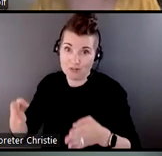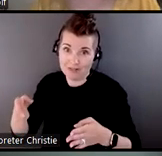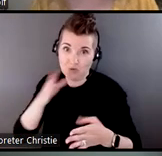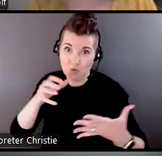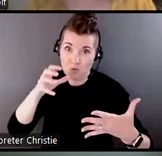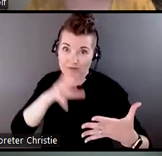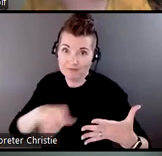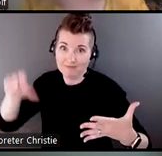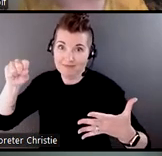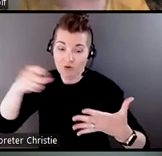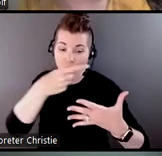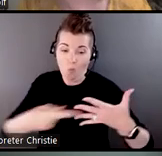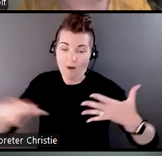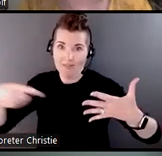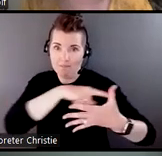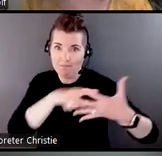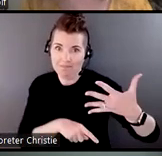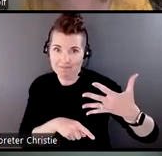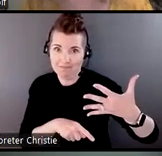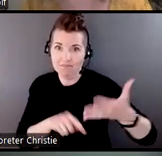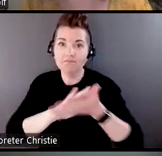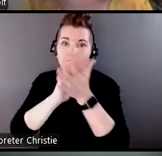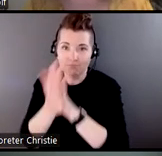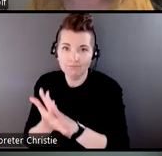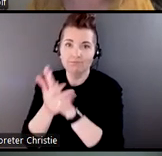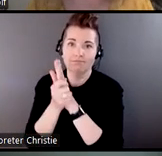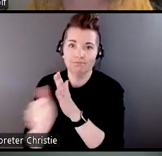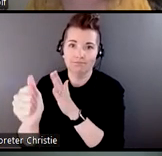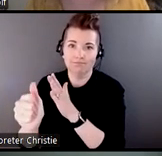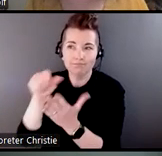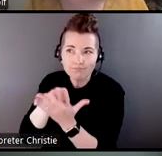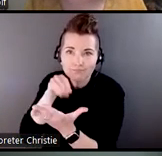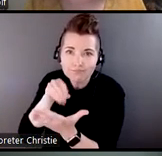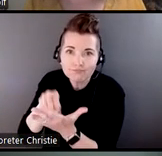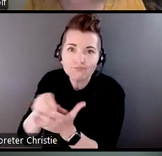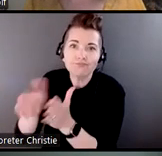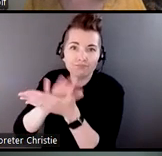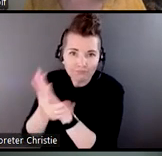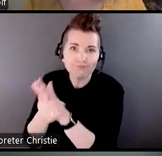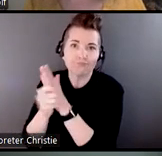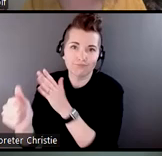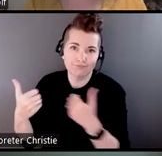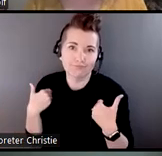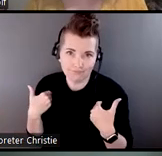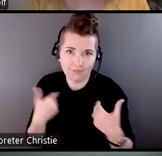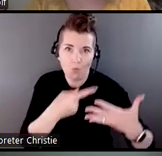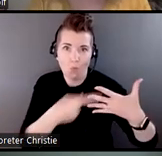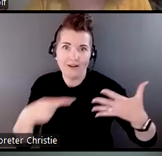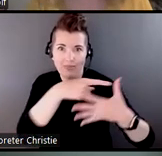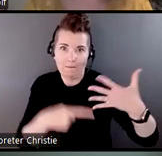at least one of these pillars and become competent in it, learn more about it. A lot of this has to do with